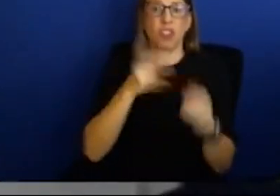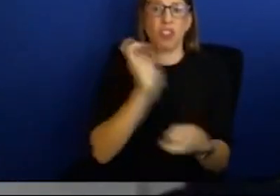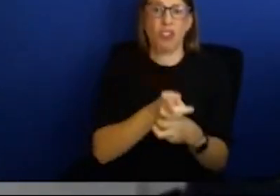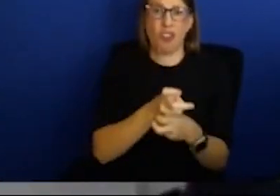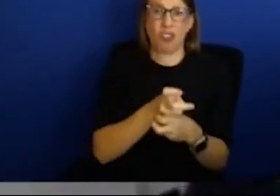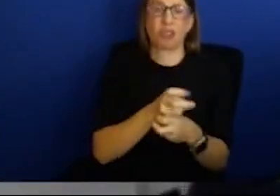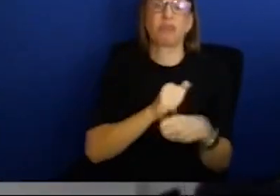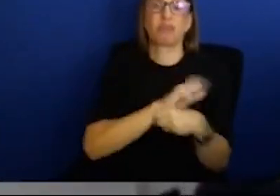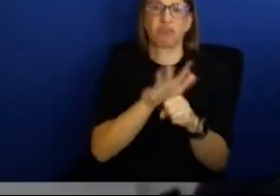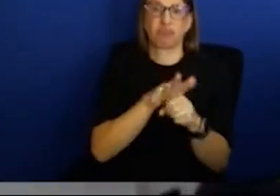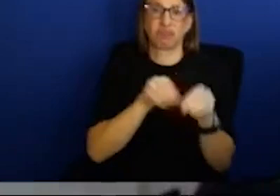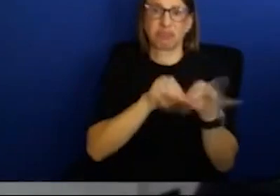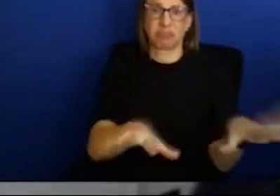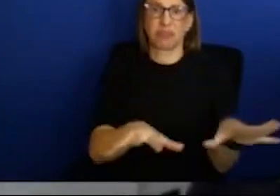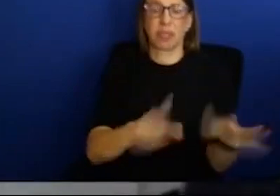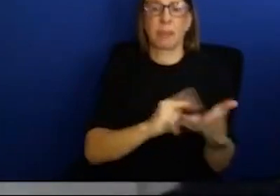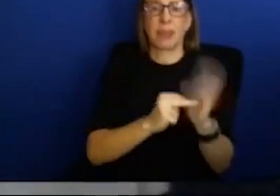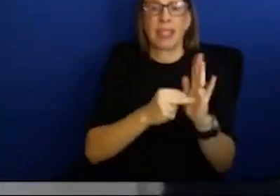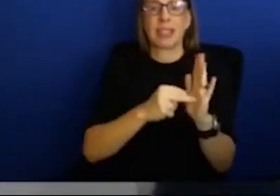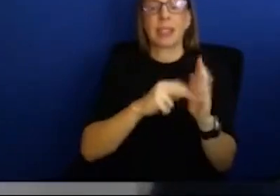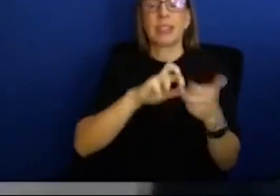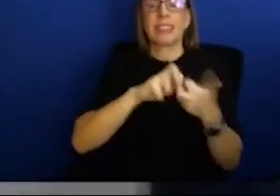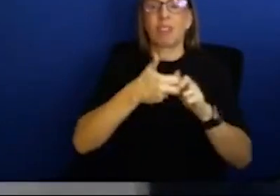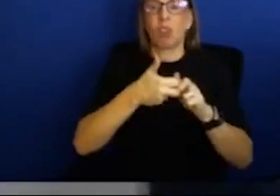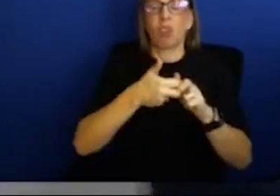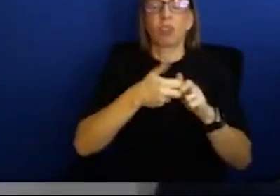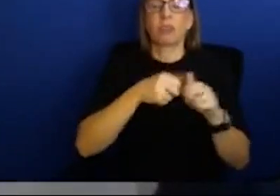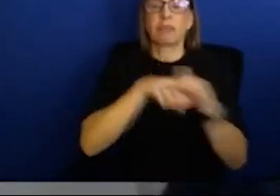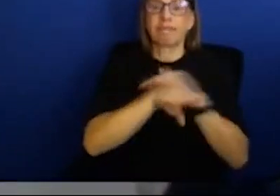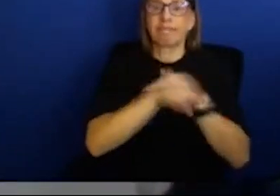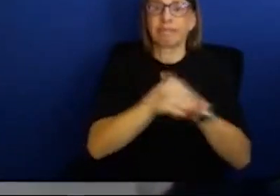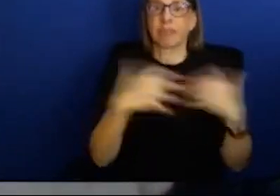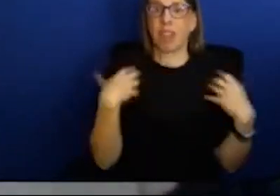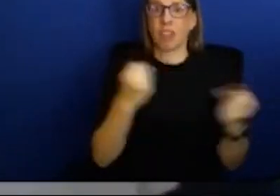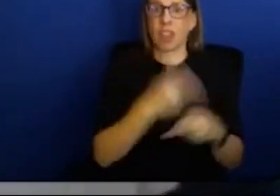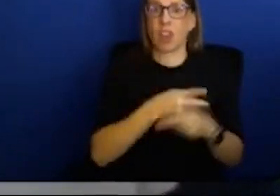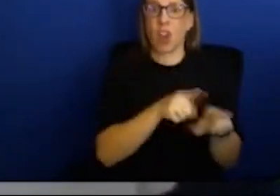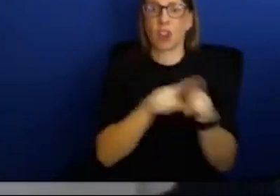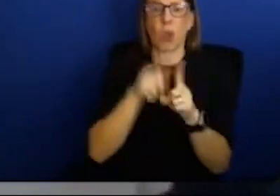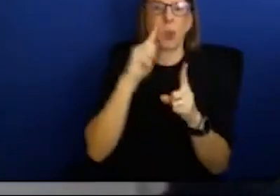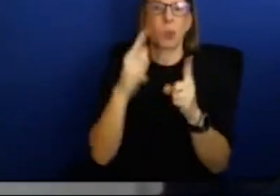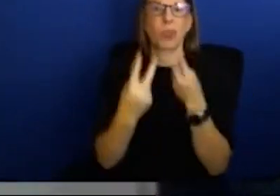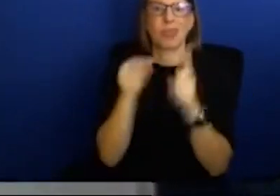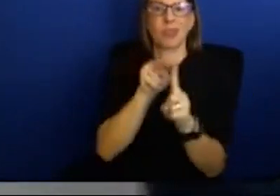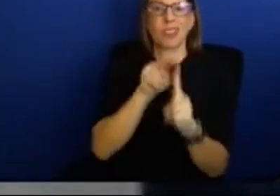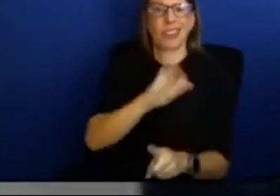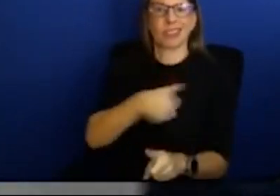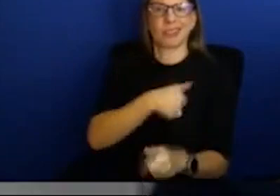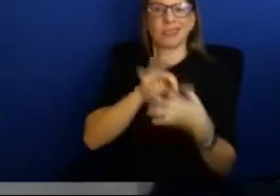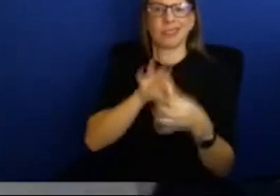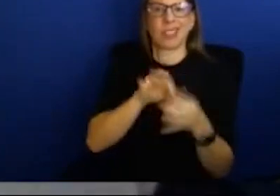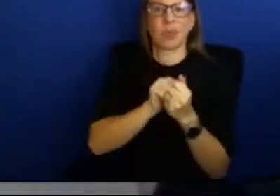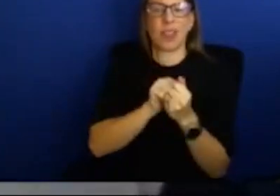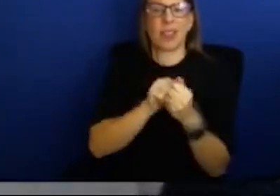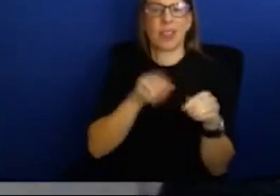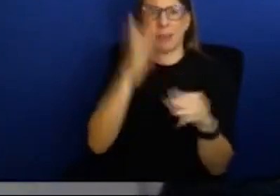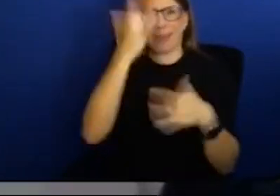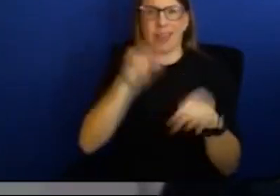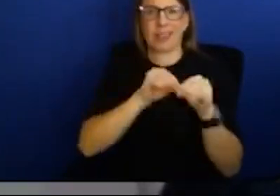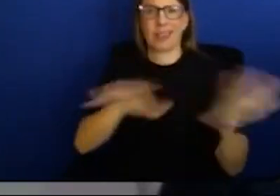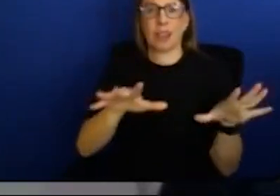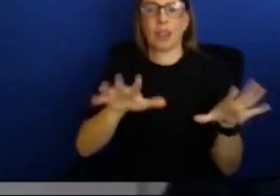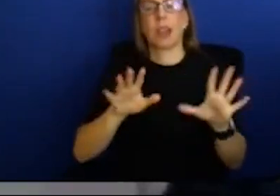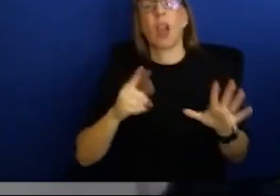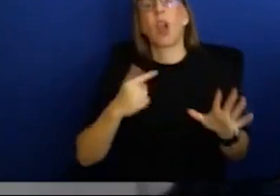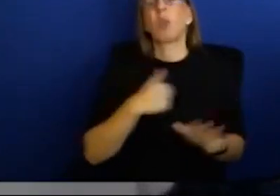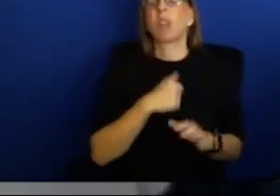with difficulty with accessing healthcare, but also perceptions and attitudes about the pandemic, sort of an idea that we're